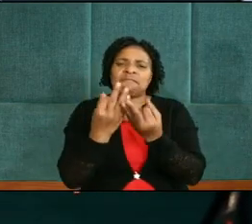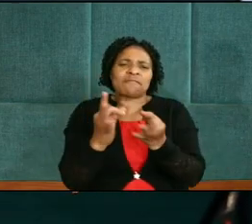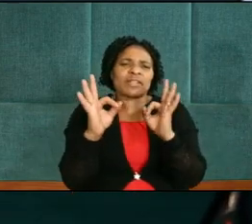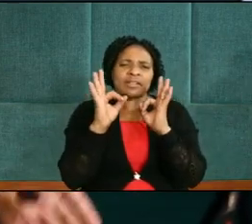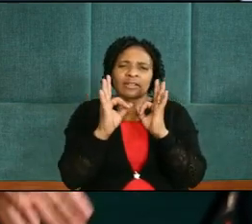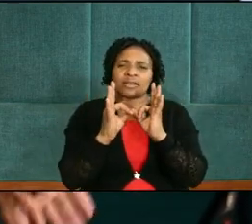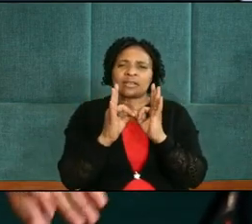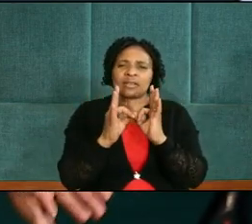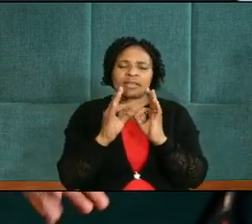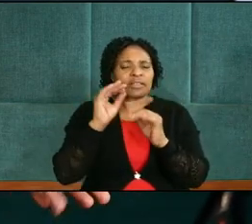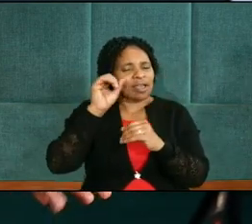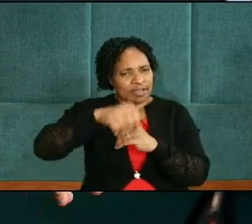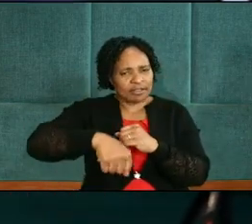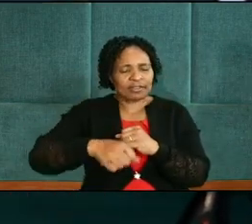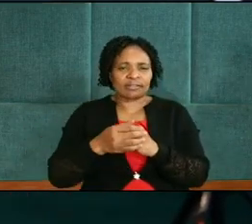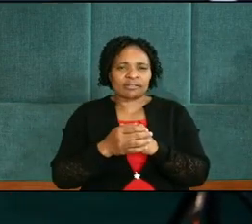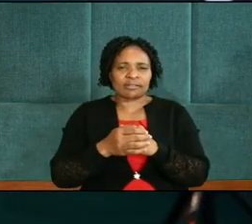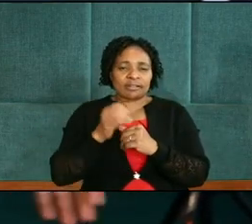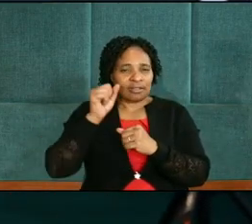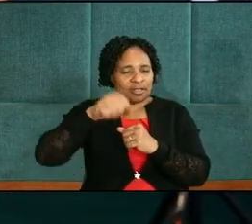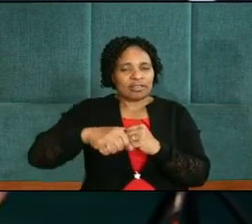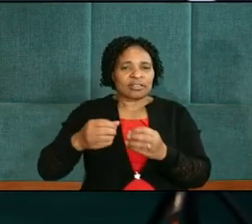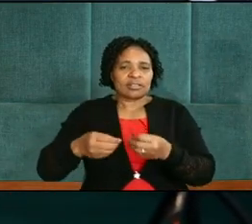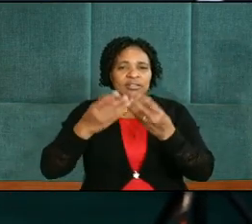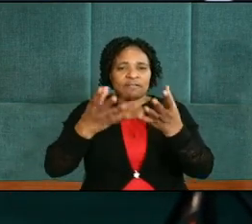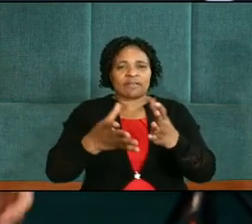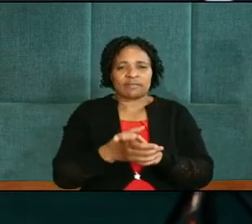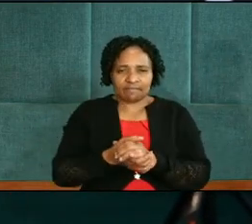did the pastor just say that? Yes.